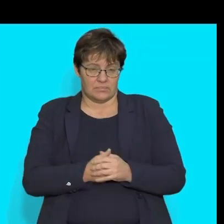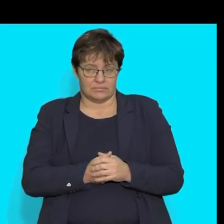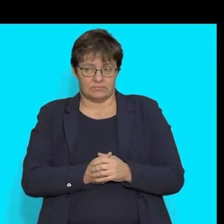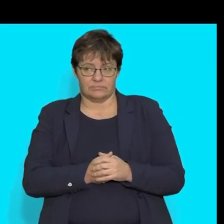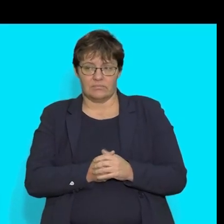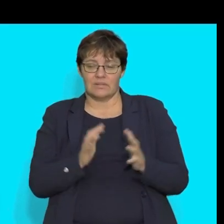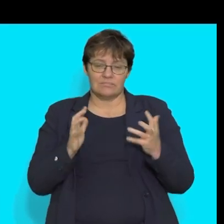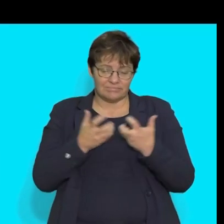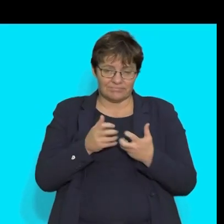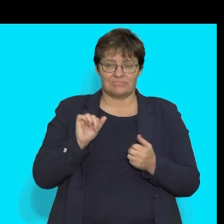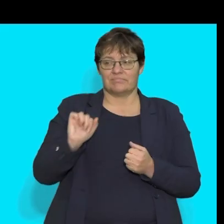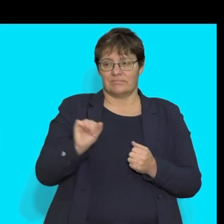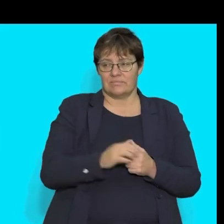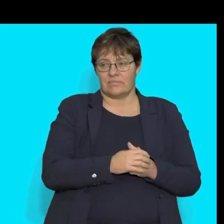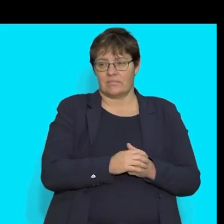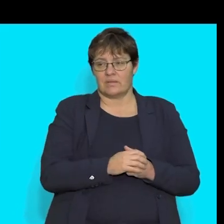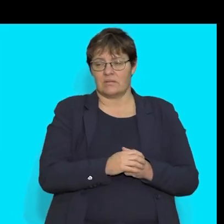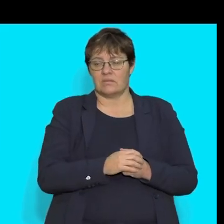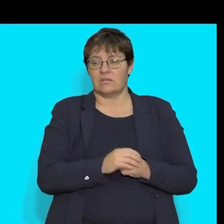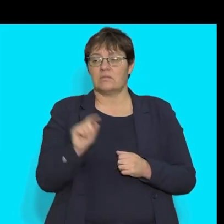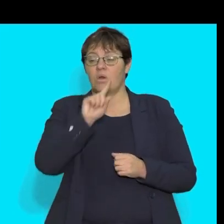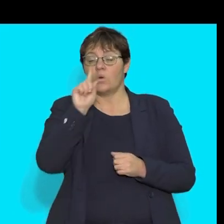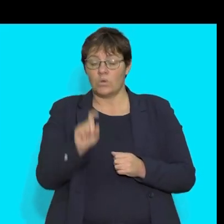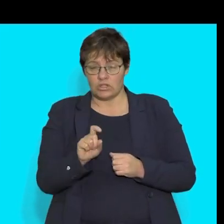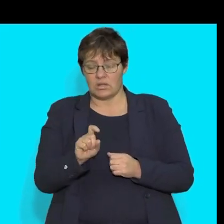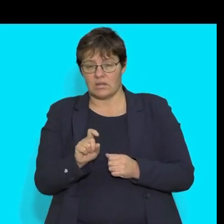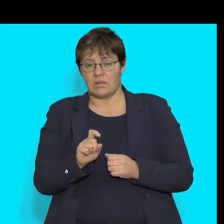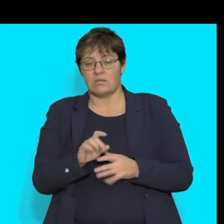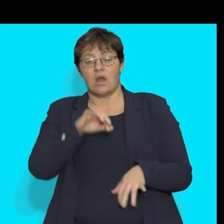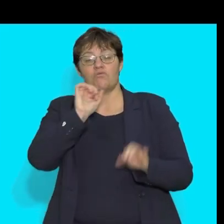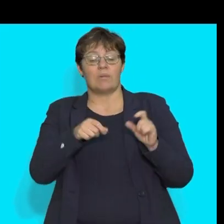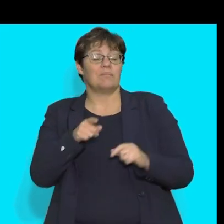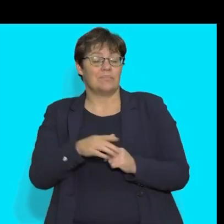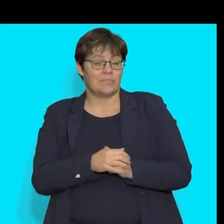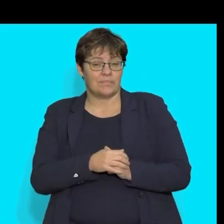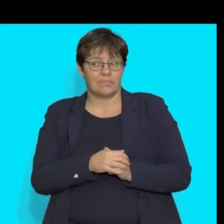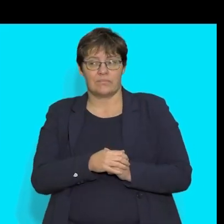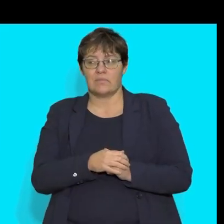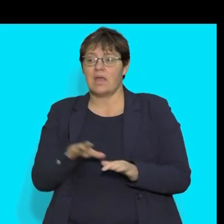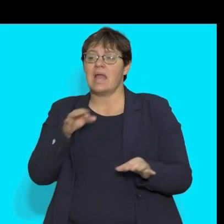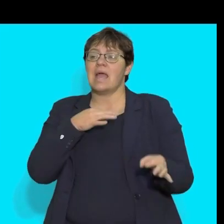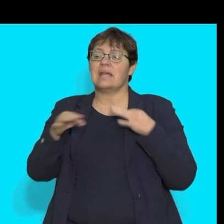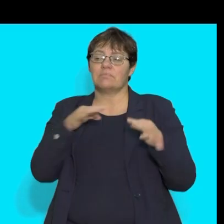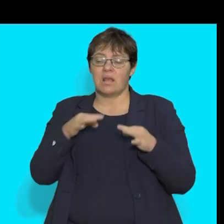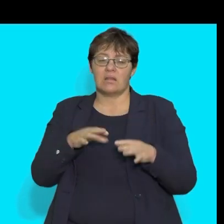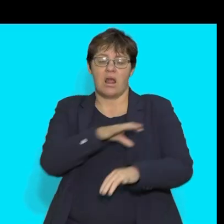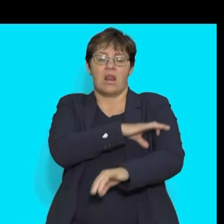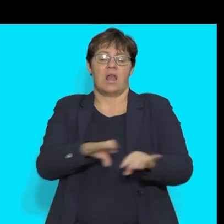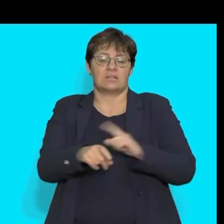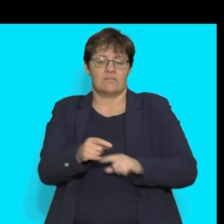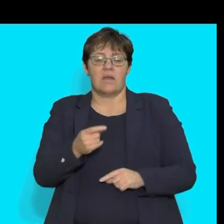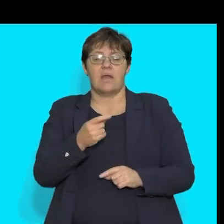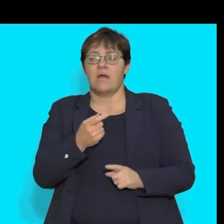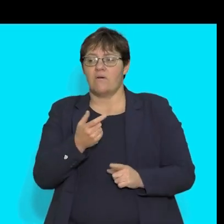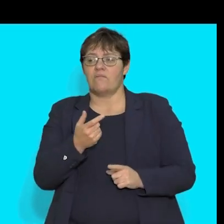are unique to its habitat. The question that I'd like to wrap this section up with is: explain the long legs of the